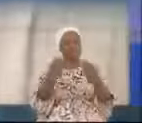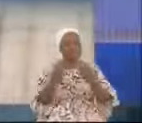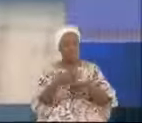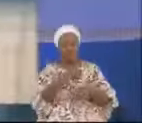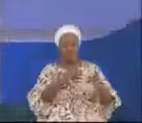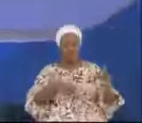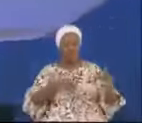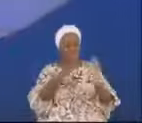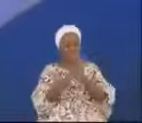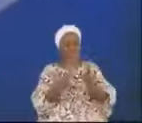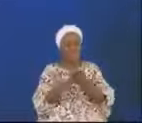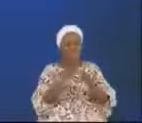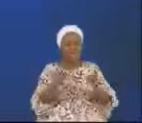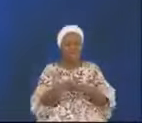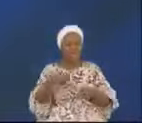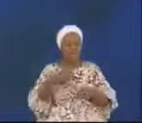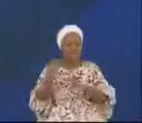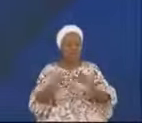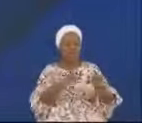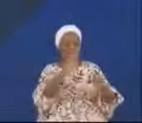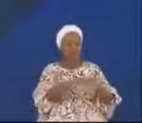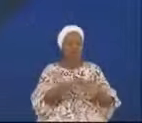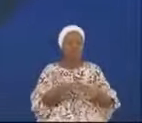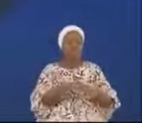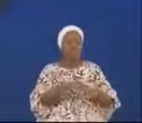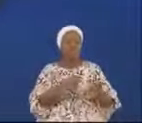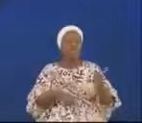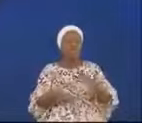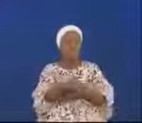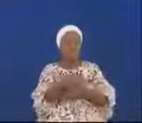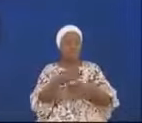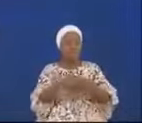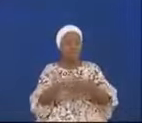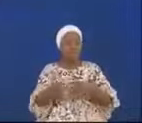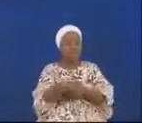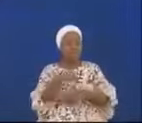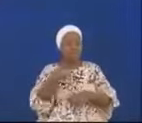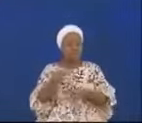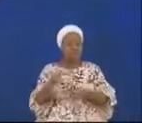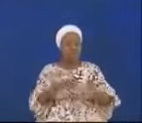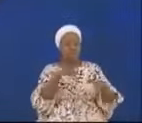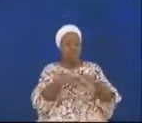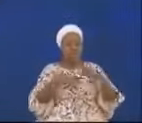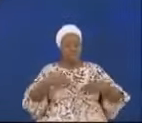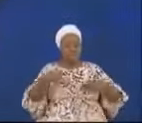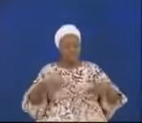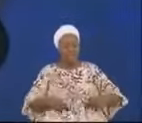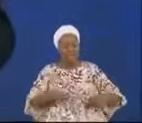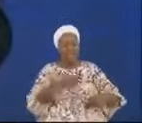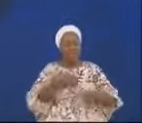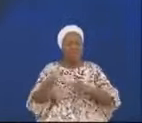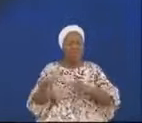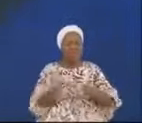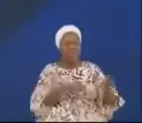day after day, we'll be improving in health, improving in